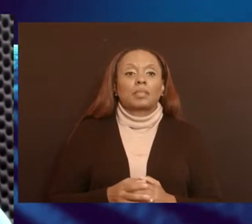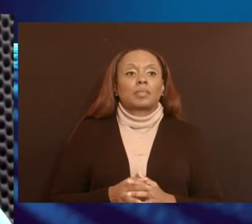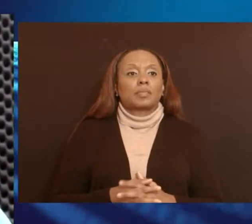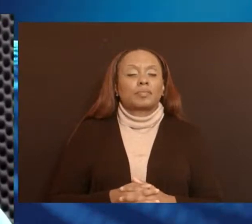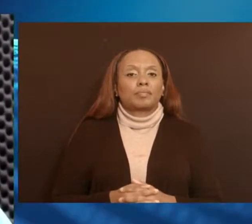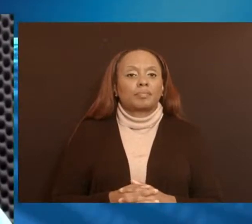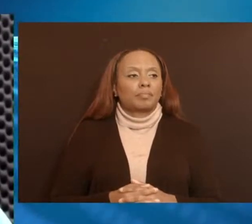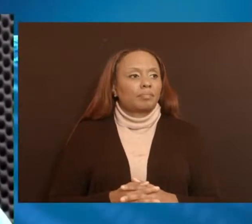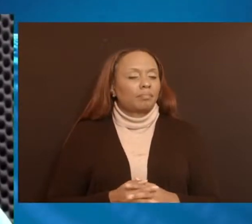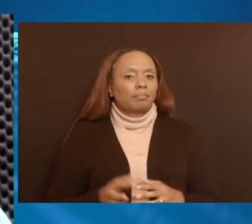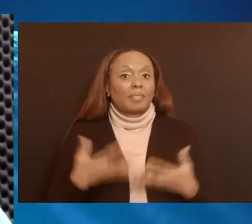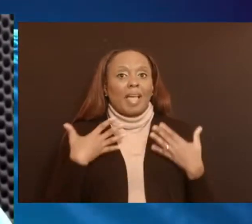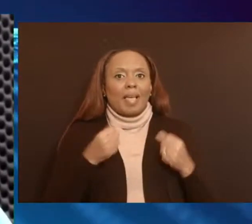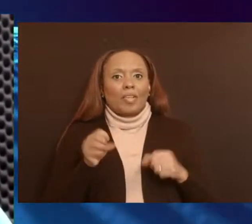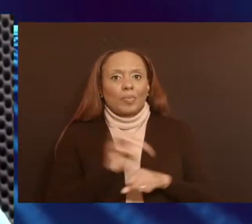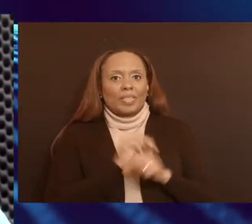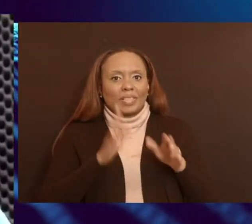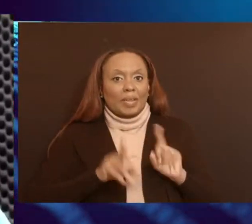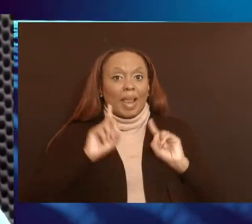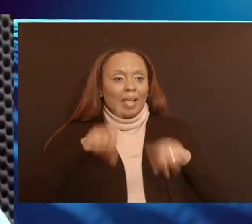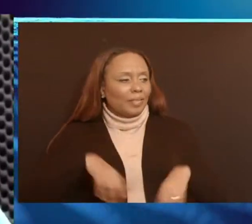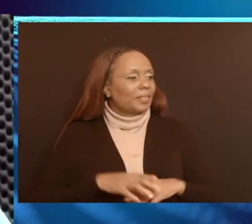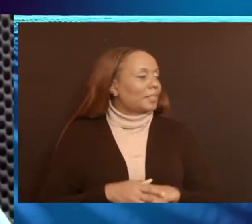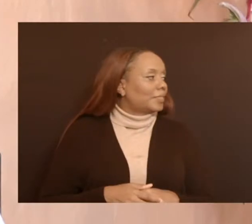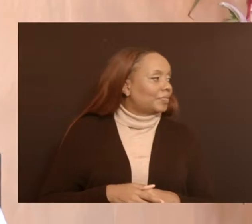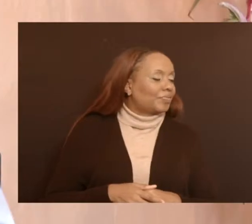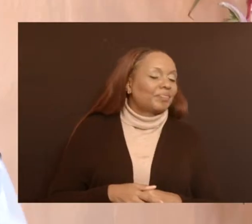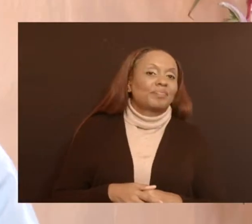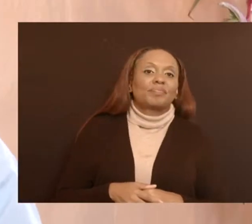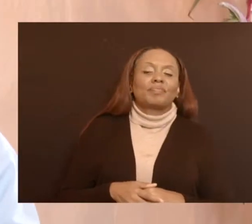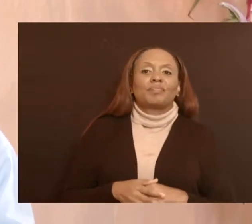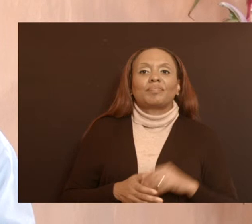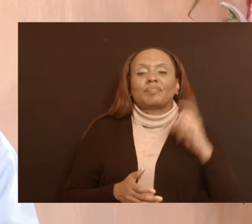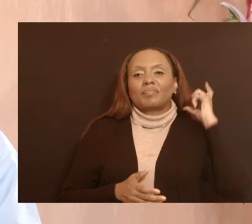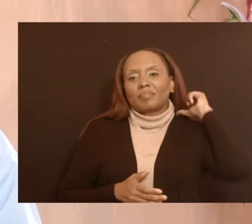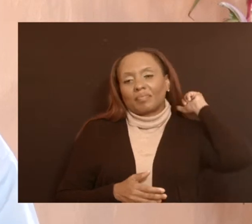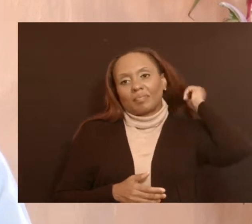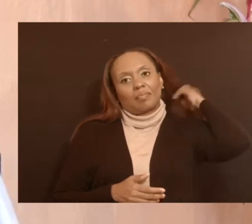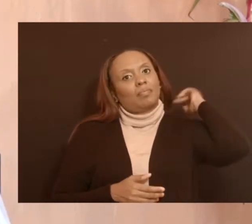So Minister Bostic will speak. Thank you very much.